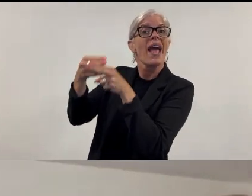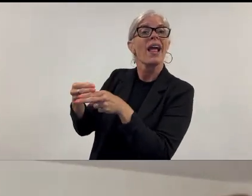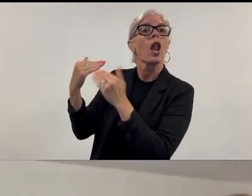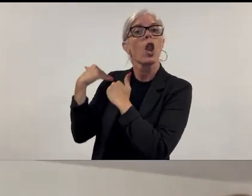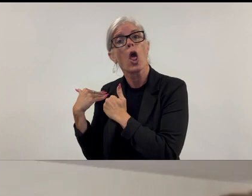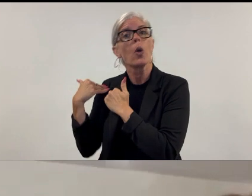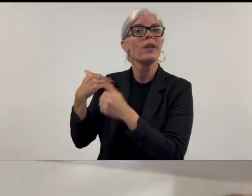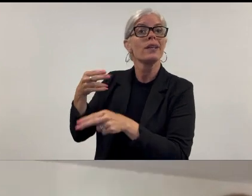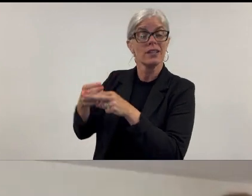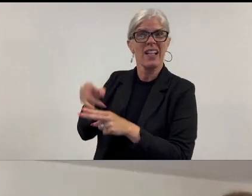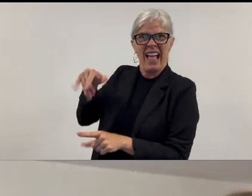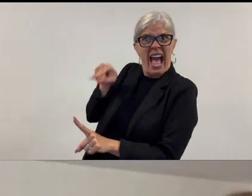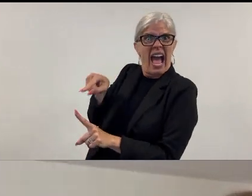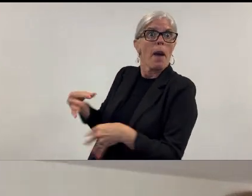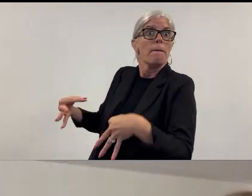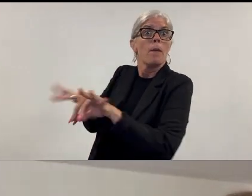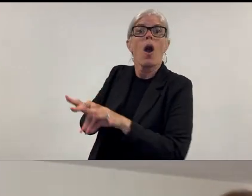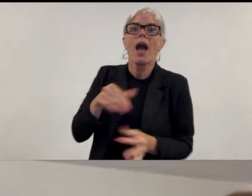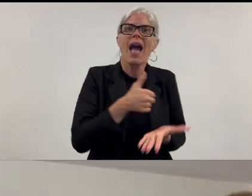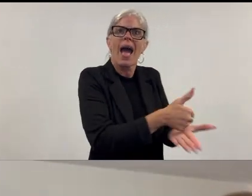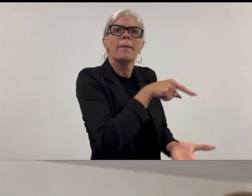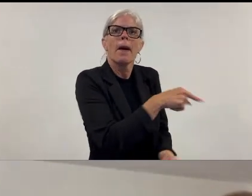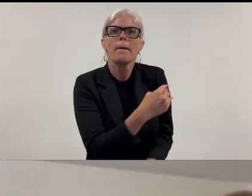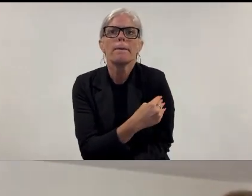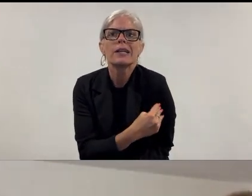achieve ambulation, because there are these consequences that